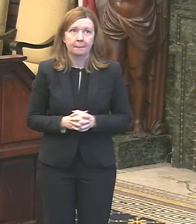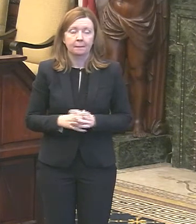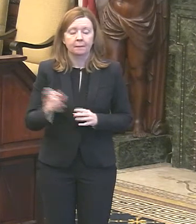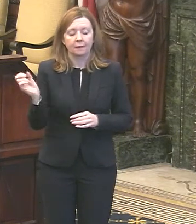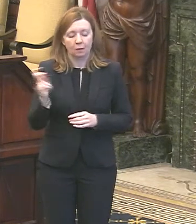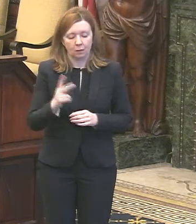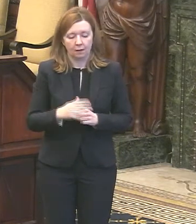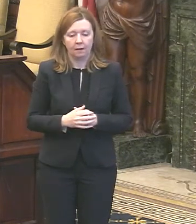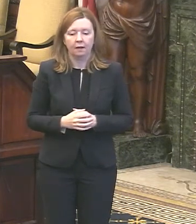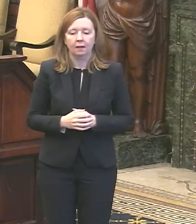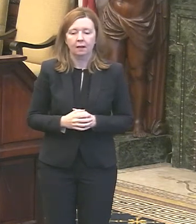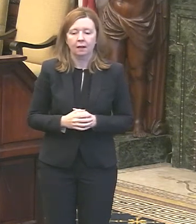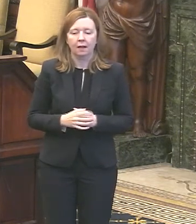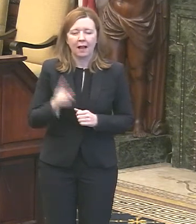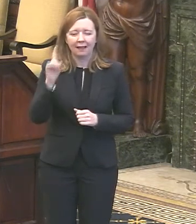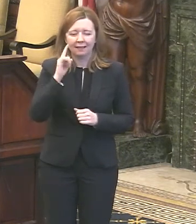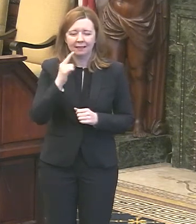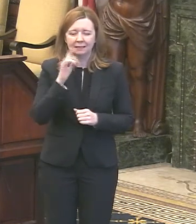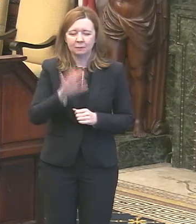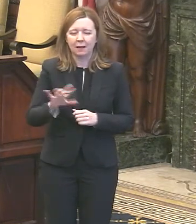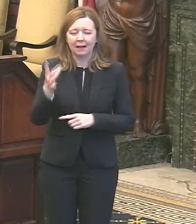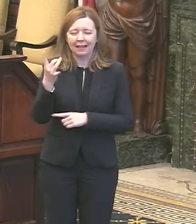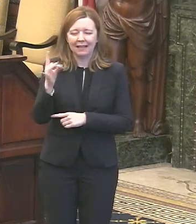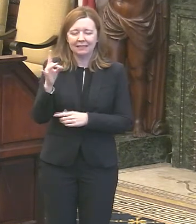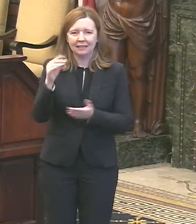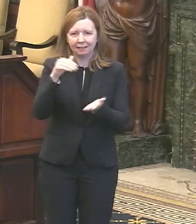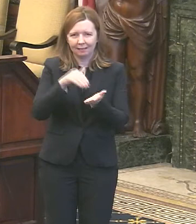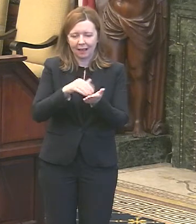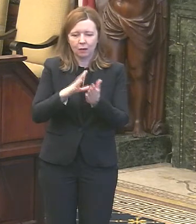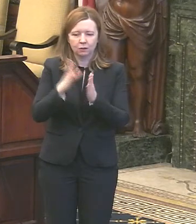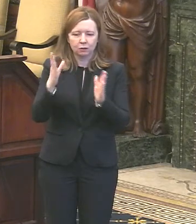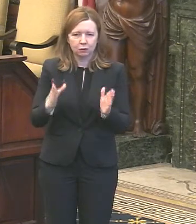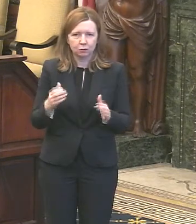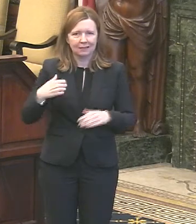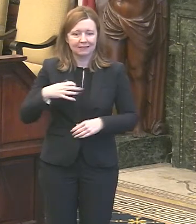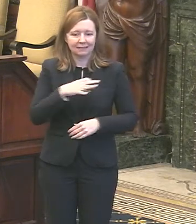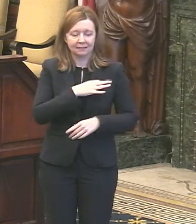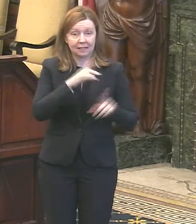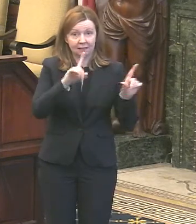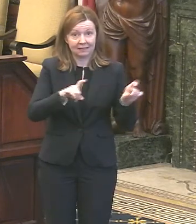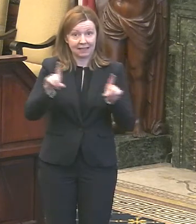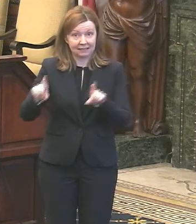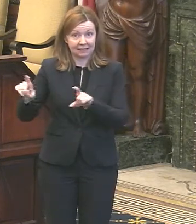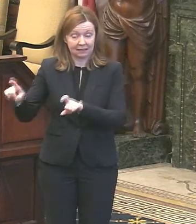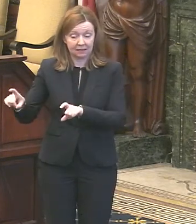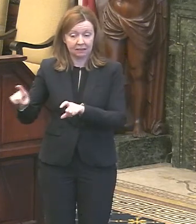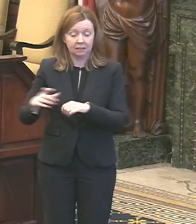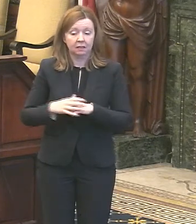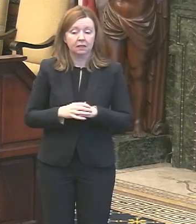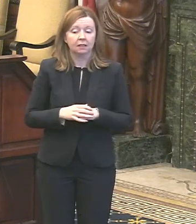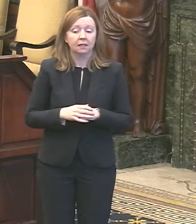Okay. I believe it says about 18,000 students and staff have been tested, and about